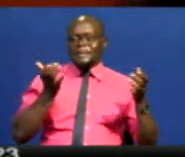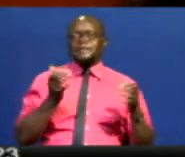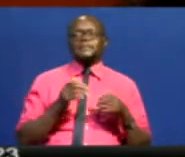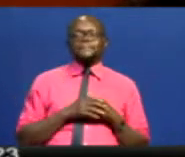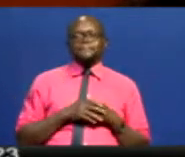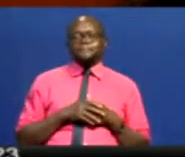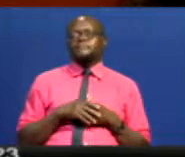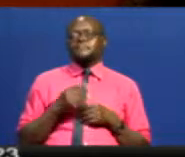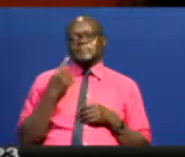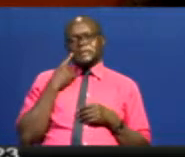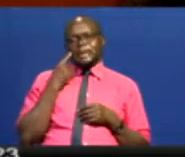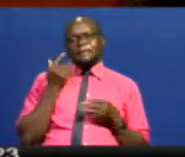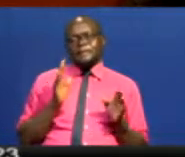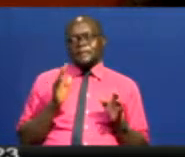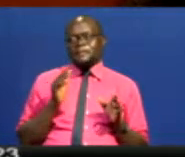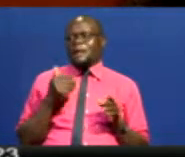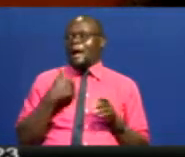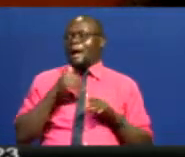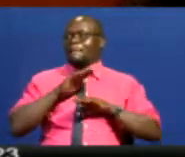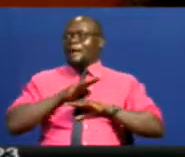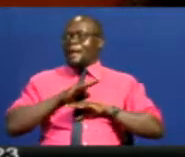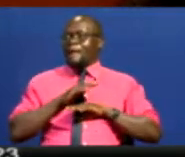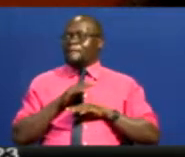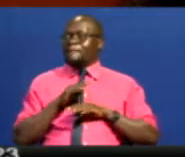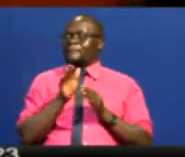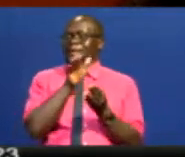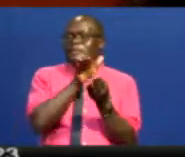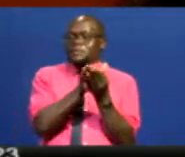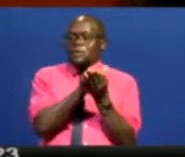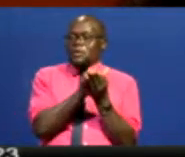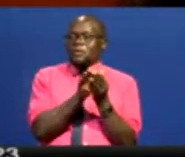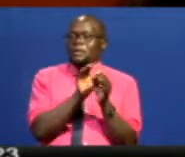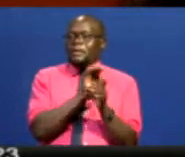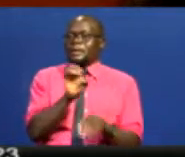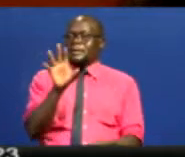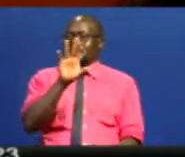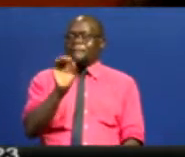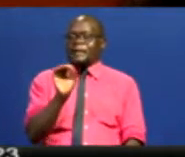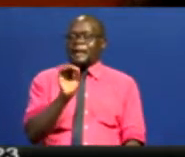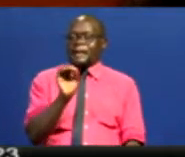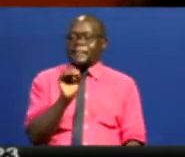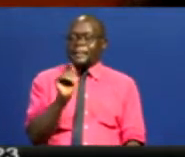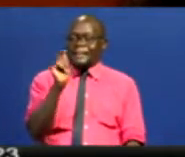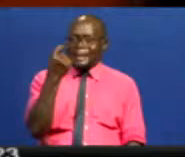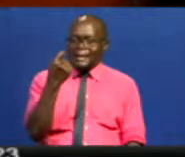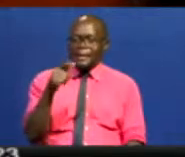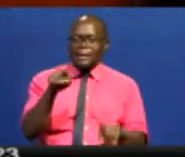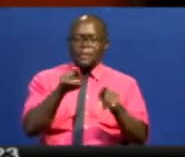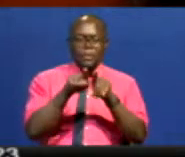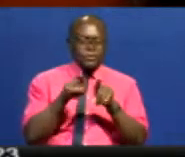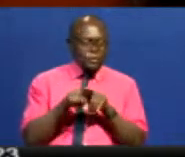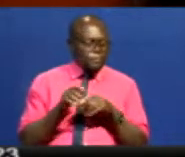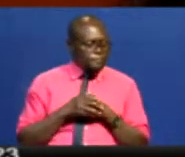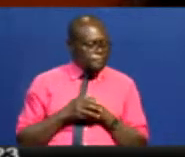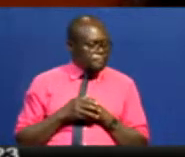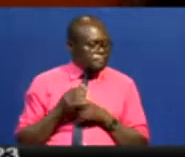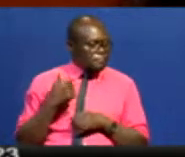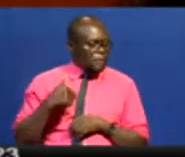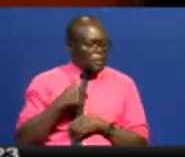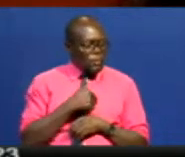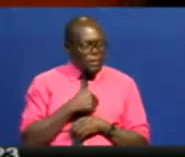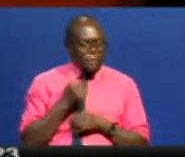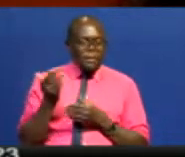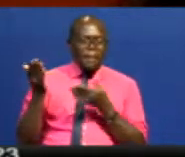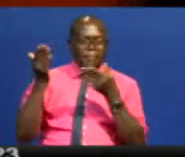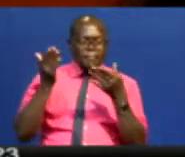noted that we don't have enough grains in East Africa, in Kenya also. And we are even